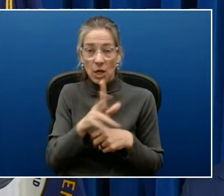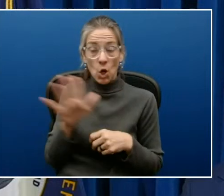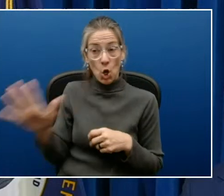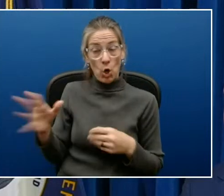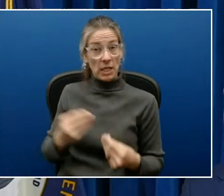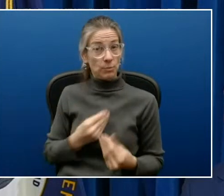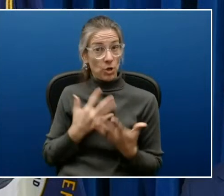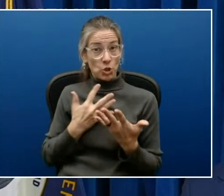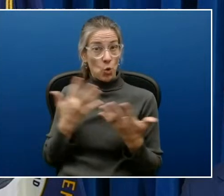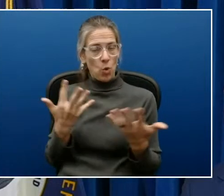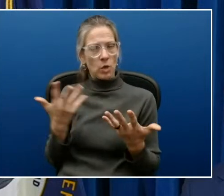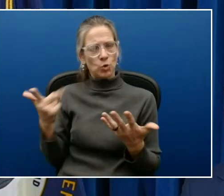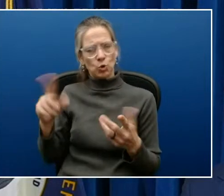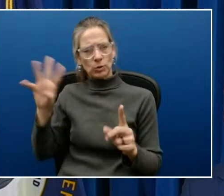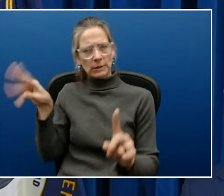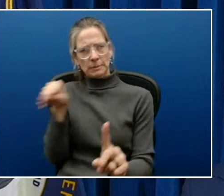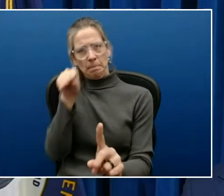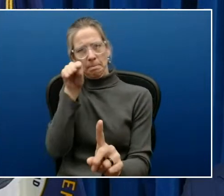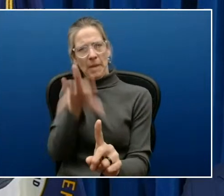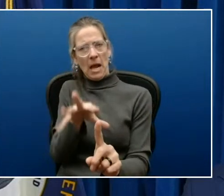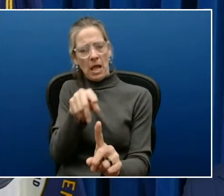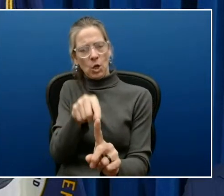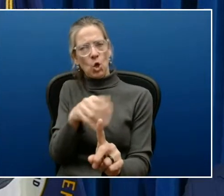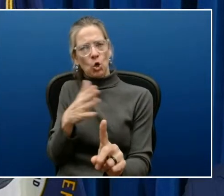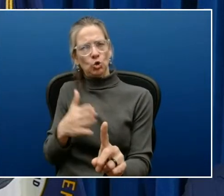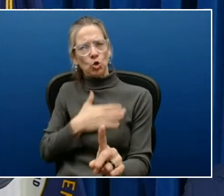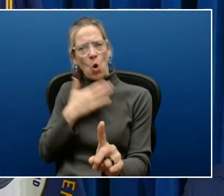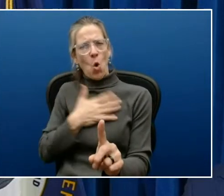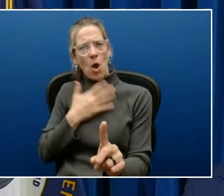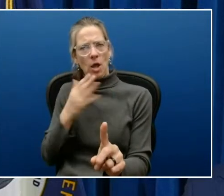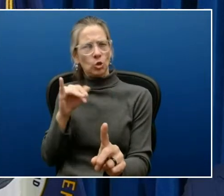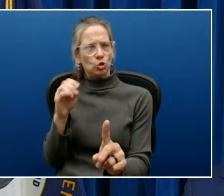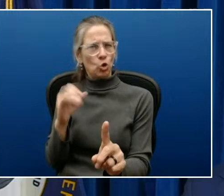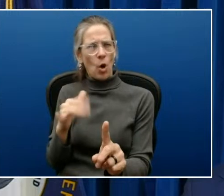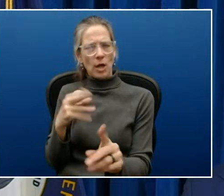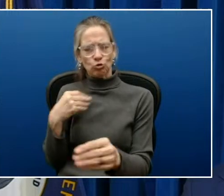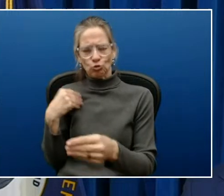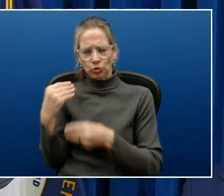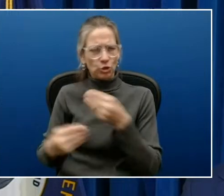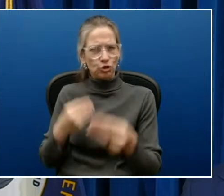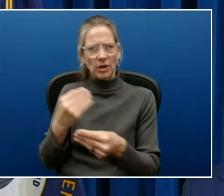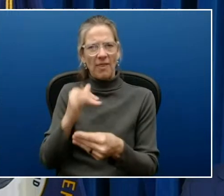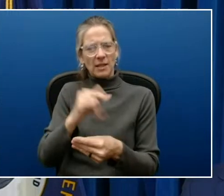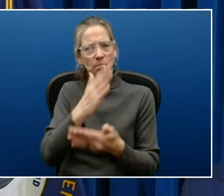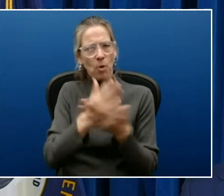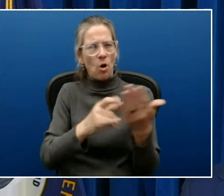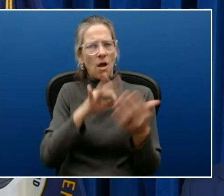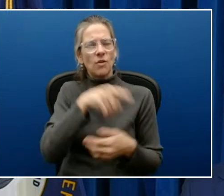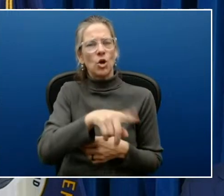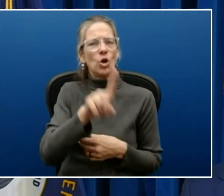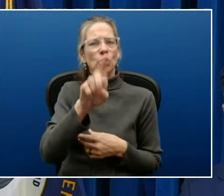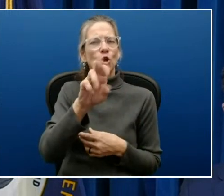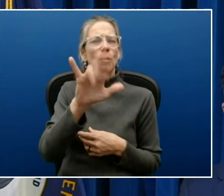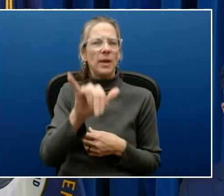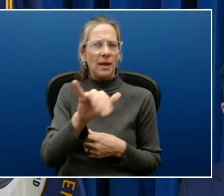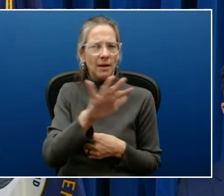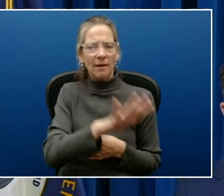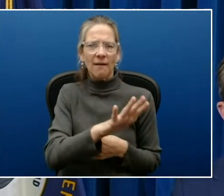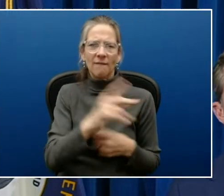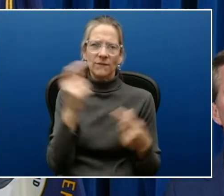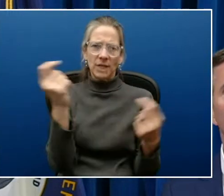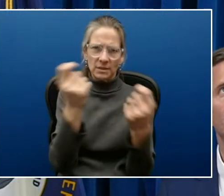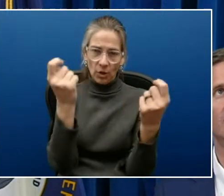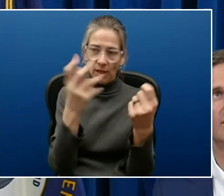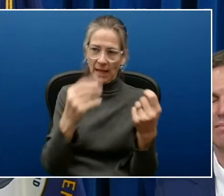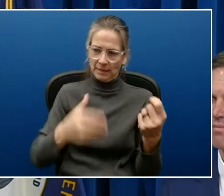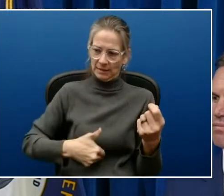to spotlight the joy and tradition that define the Derby Festival, as well as the incredible sense of togetherness the festival brings